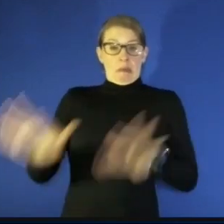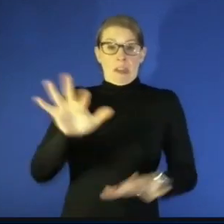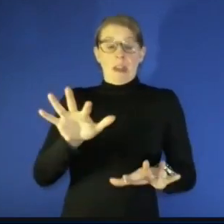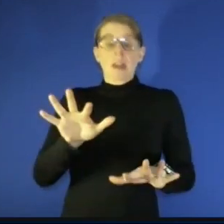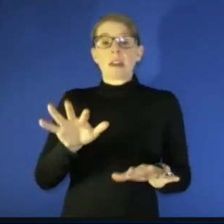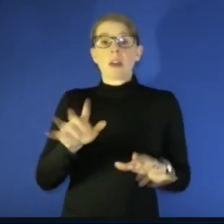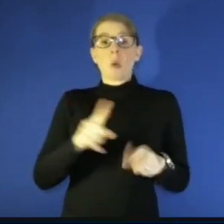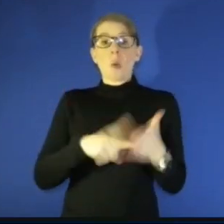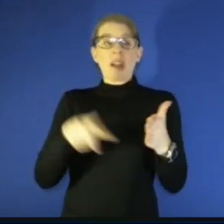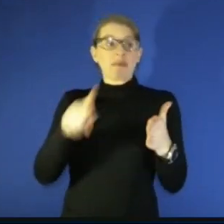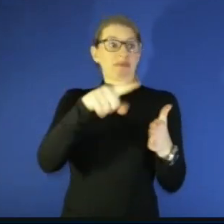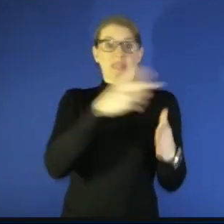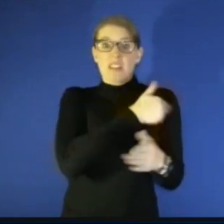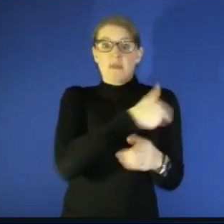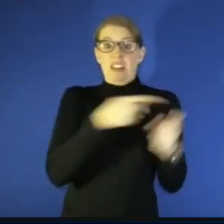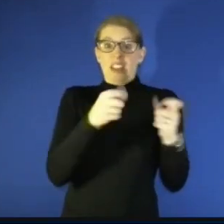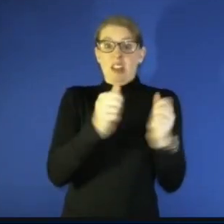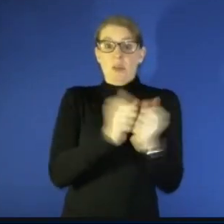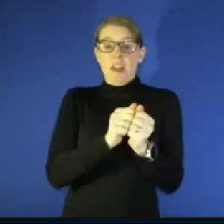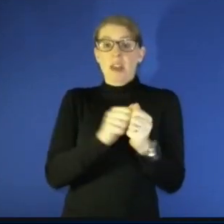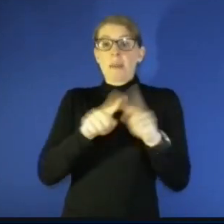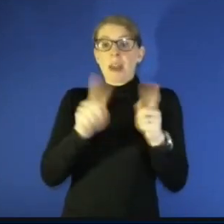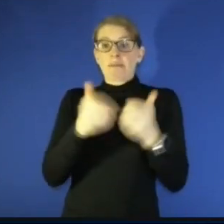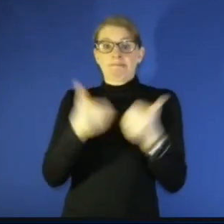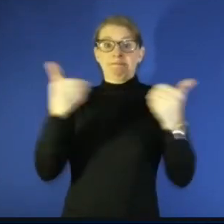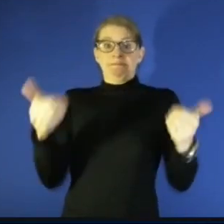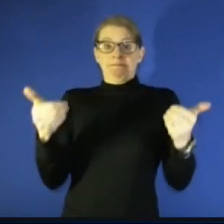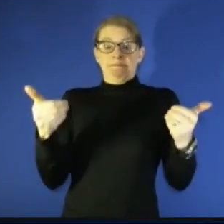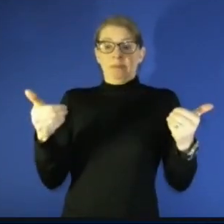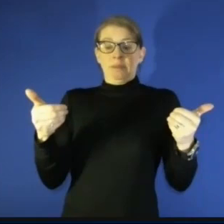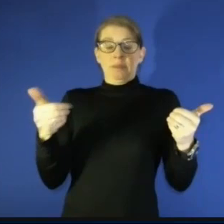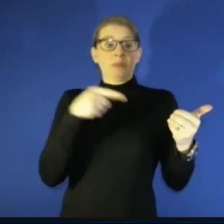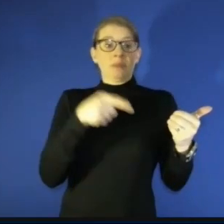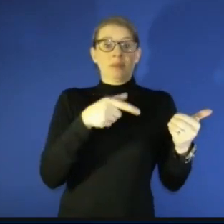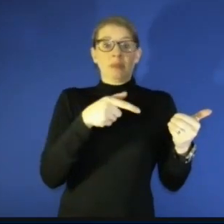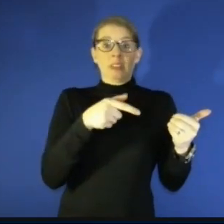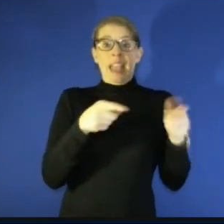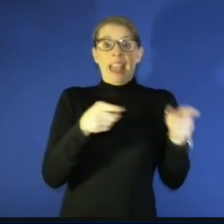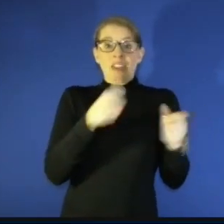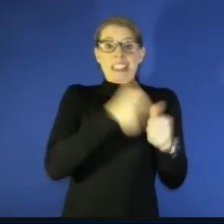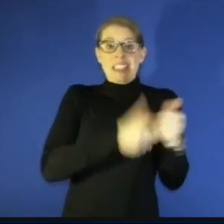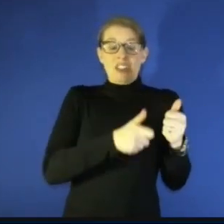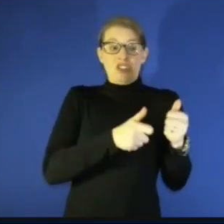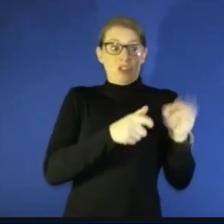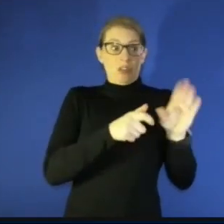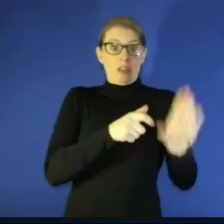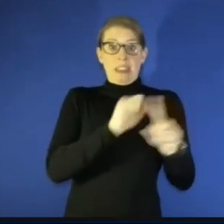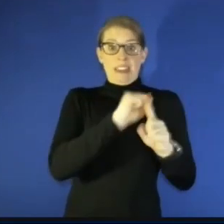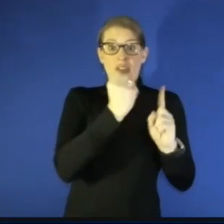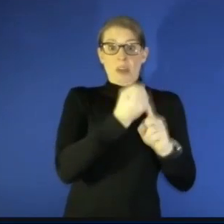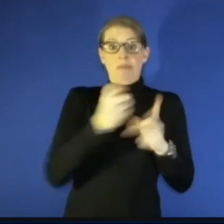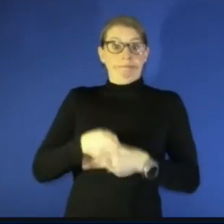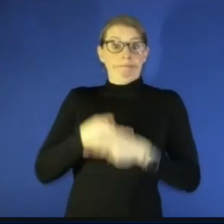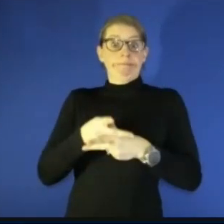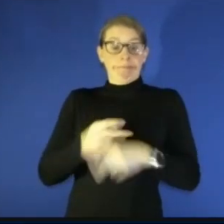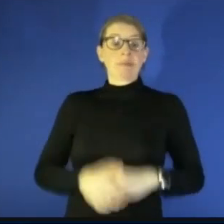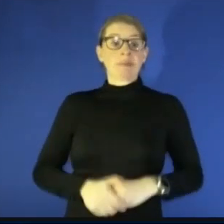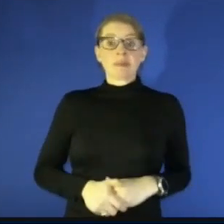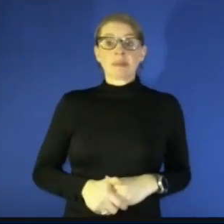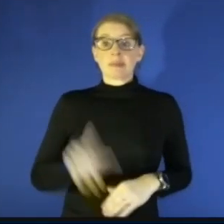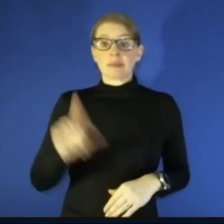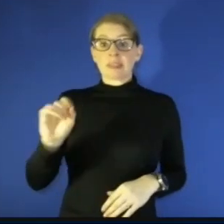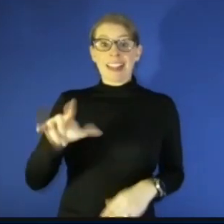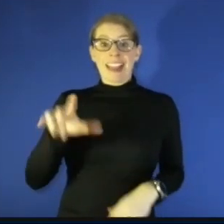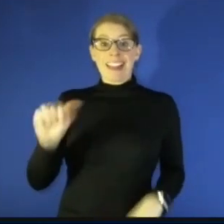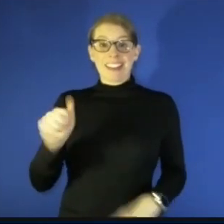but they separated the two and handled each one very carefully. Layla, I know you're so active. What was the one